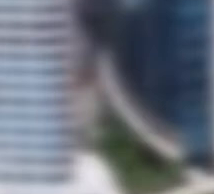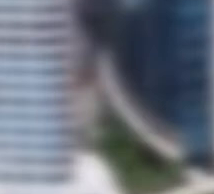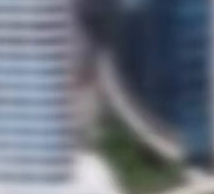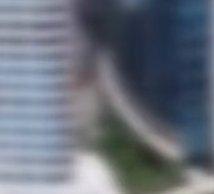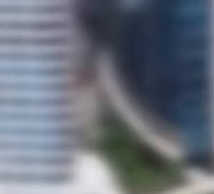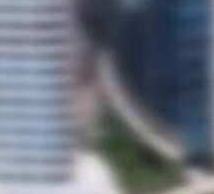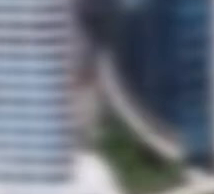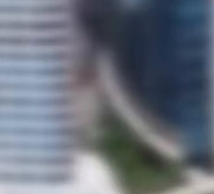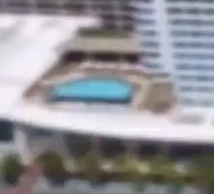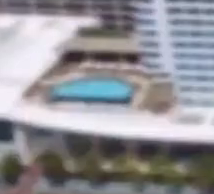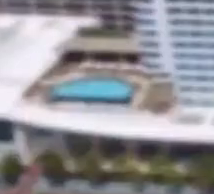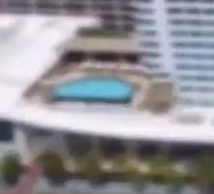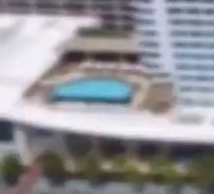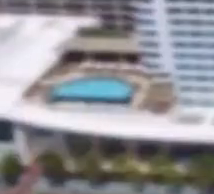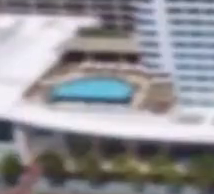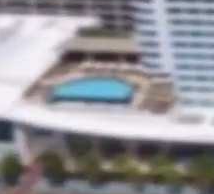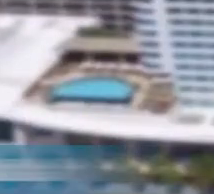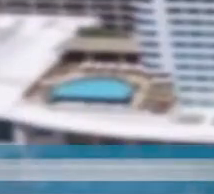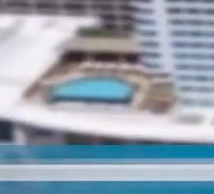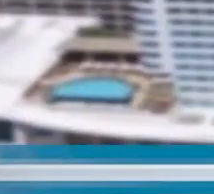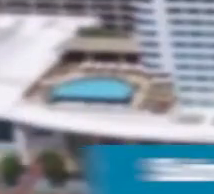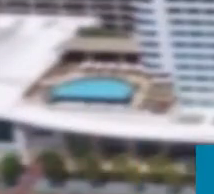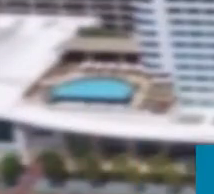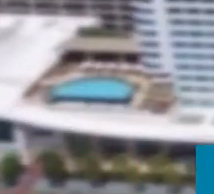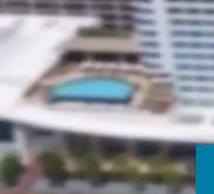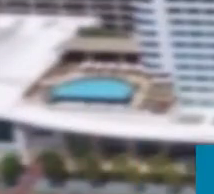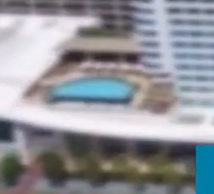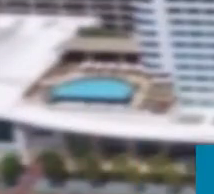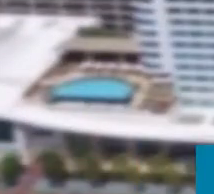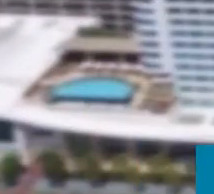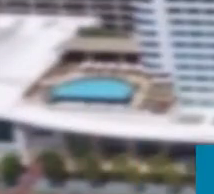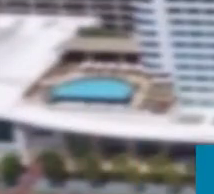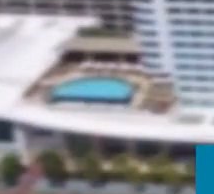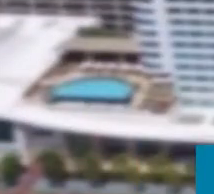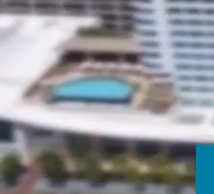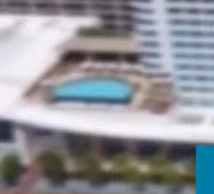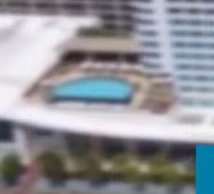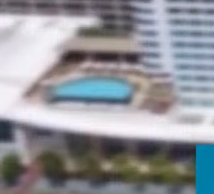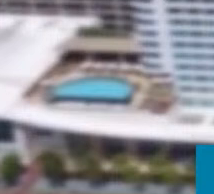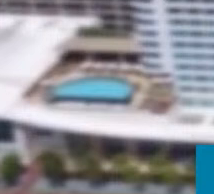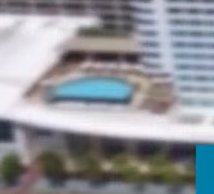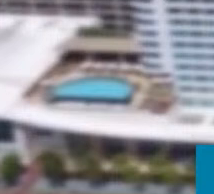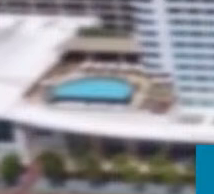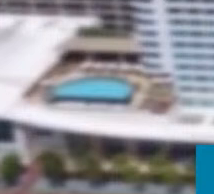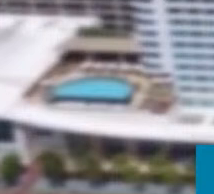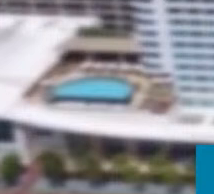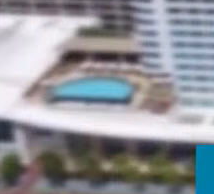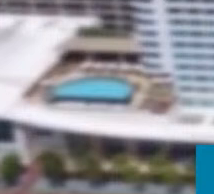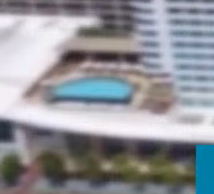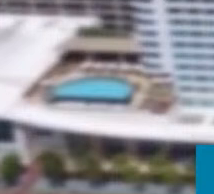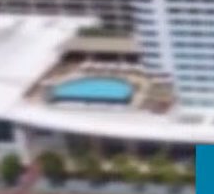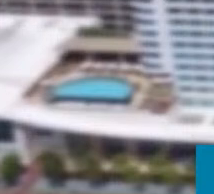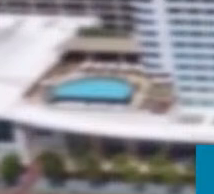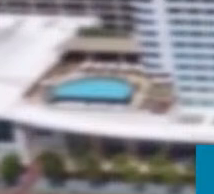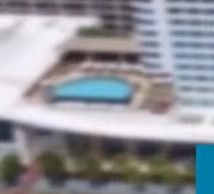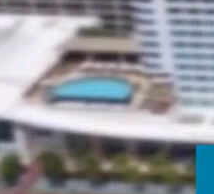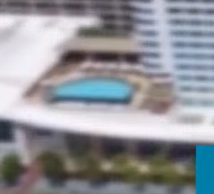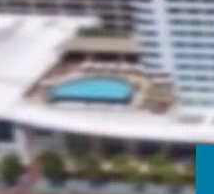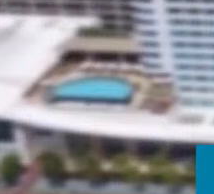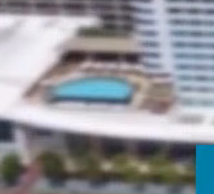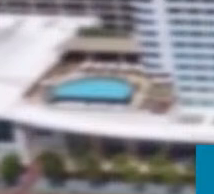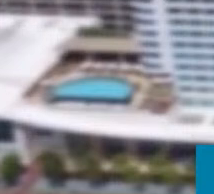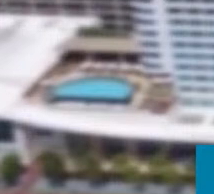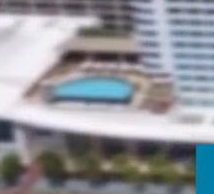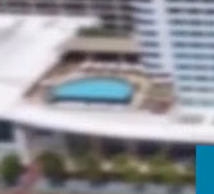I'm Nigel Edwards, and I urge you to submit views for constitutional reform by April 15th to